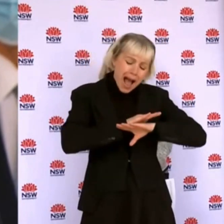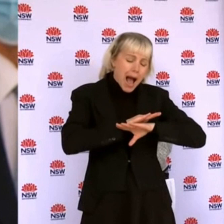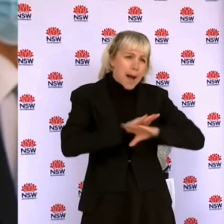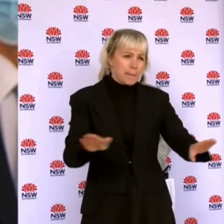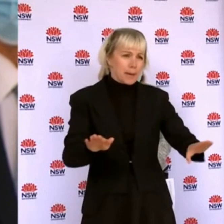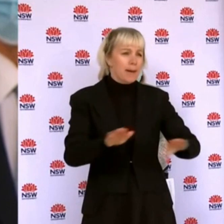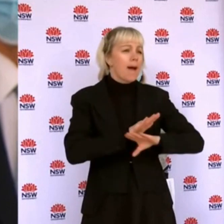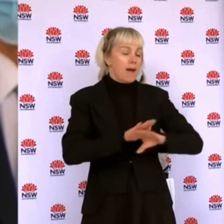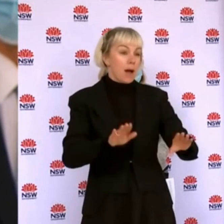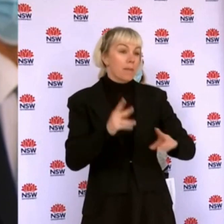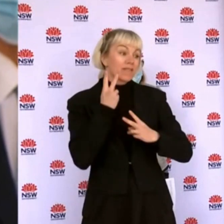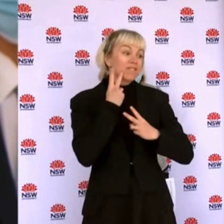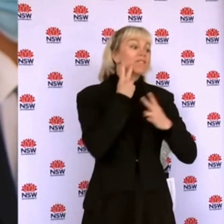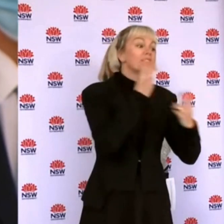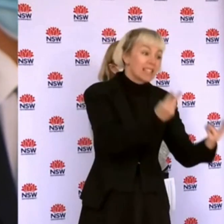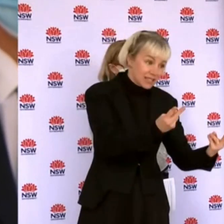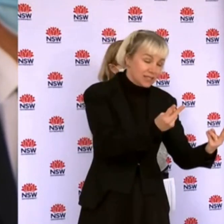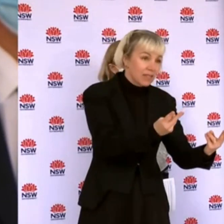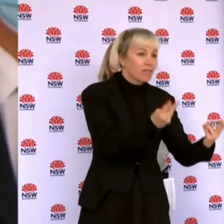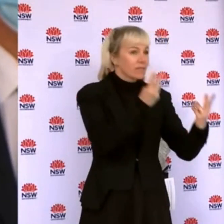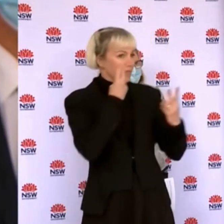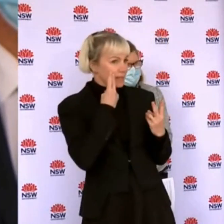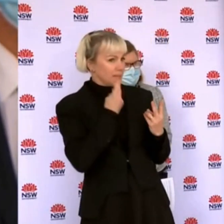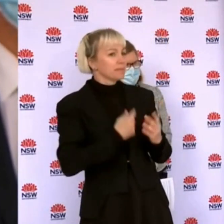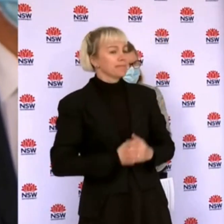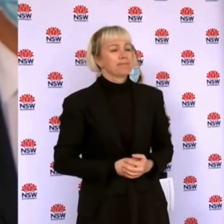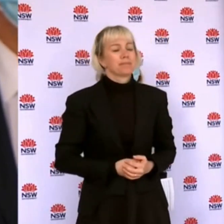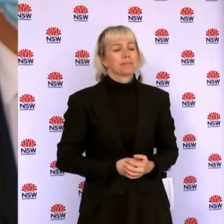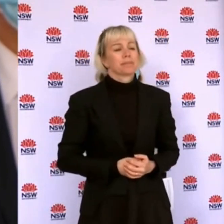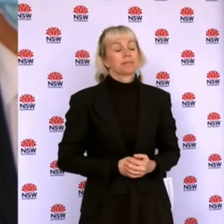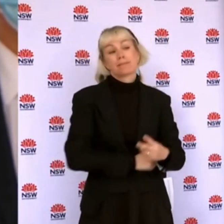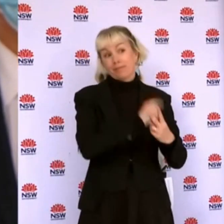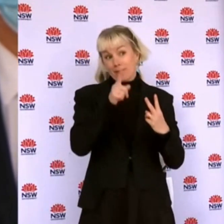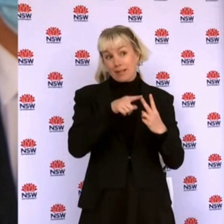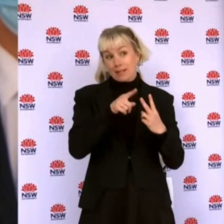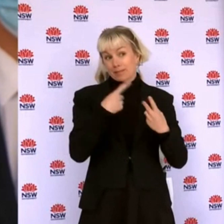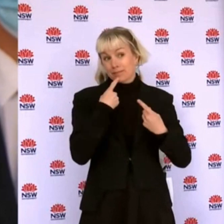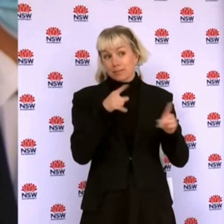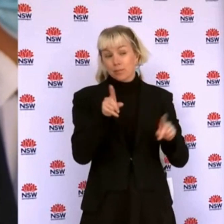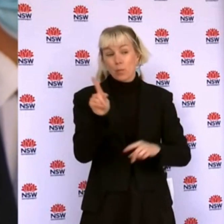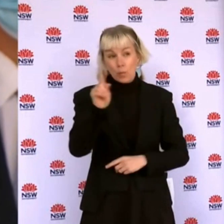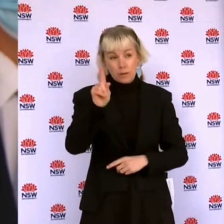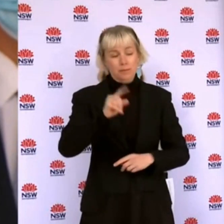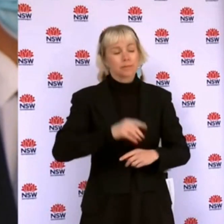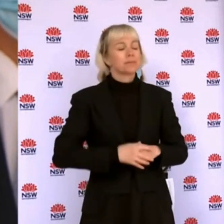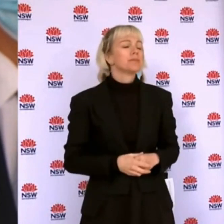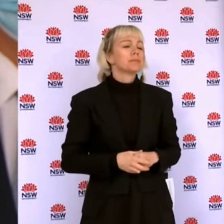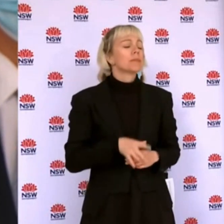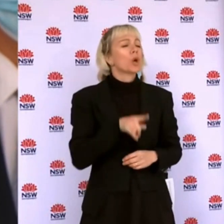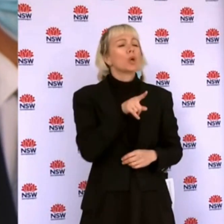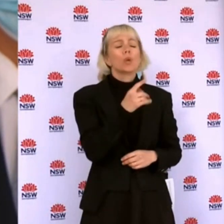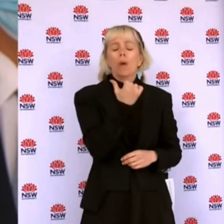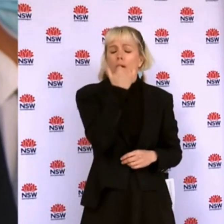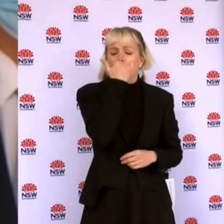visit people outside your household in indoor settings. And secondly, please make sure that if you have the mildest